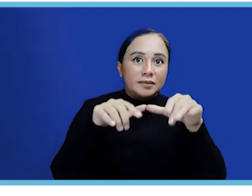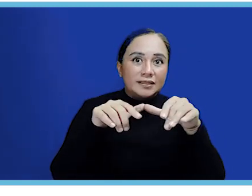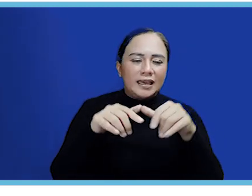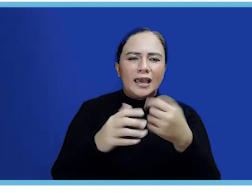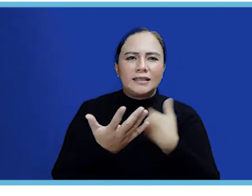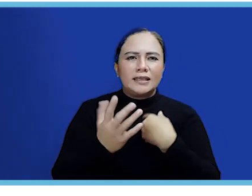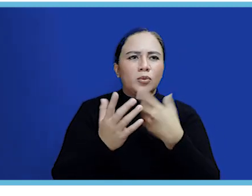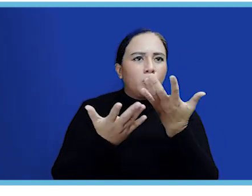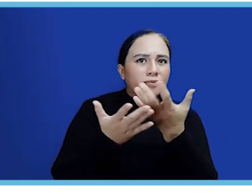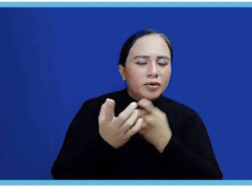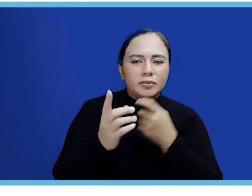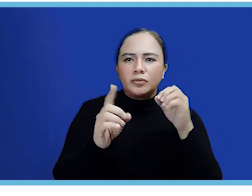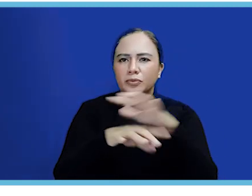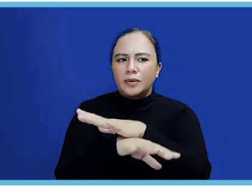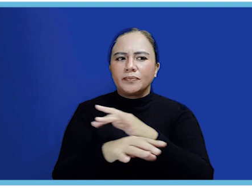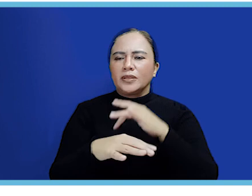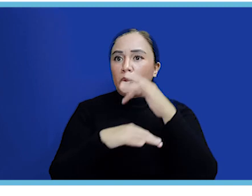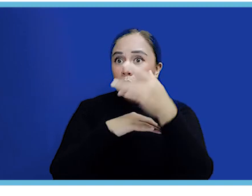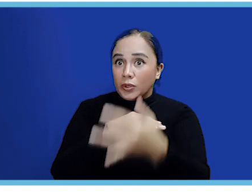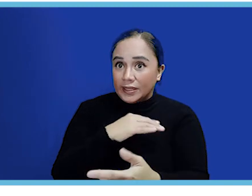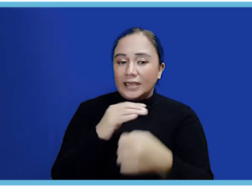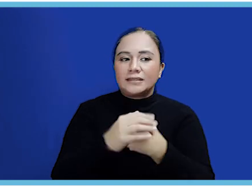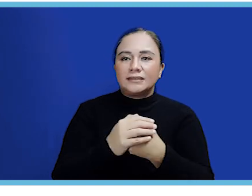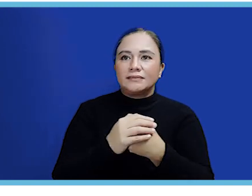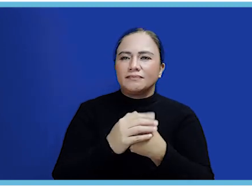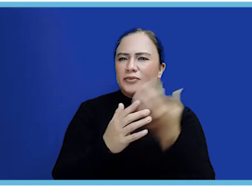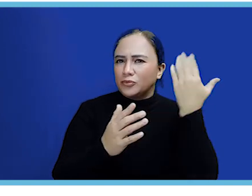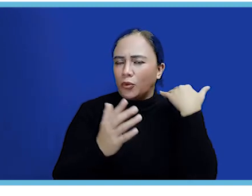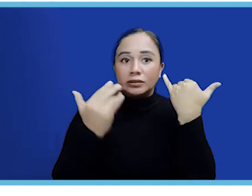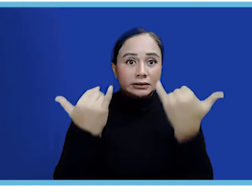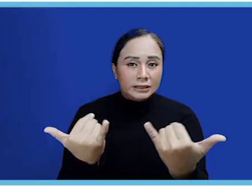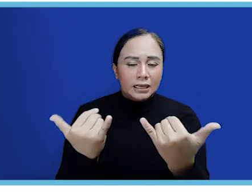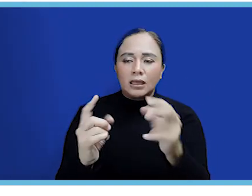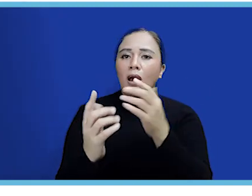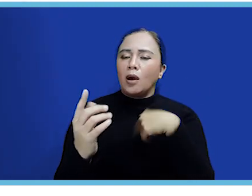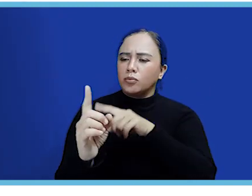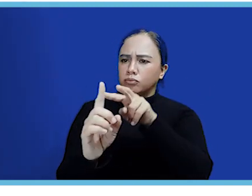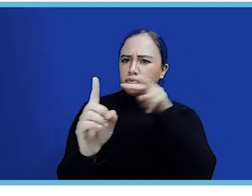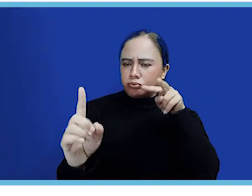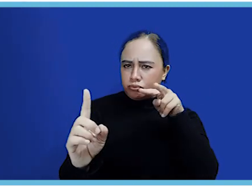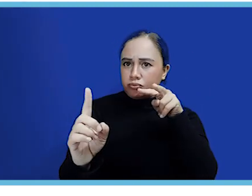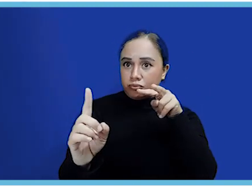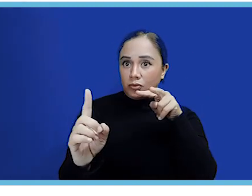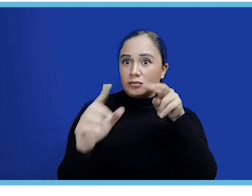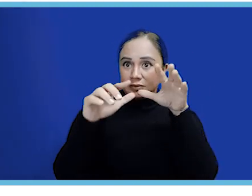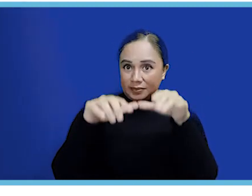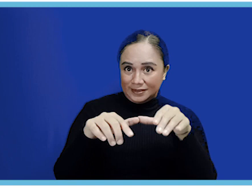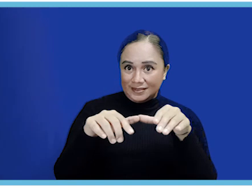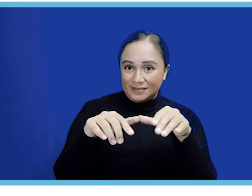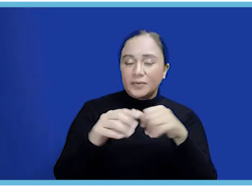and influences. From the early times up to the present, our views of disability and persons